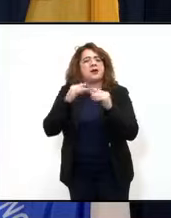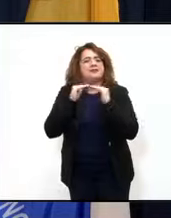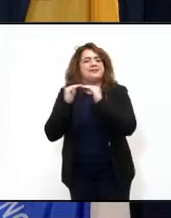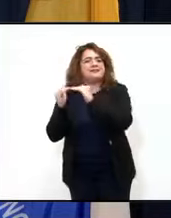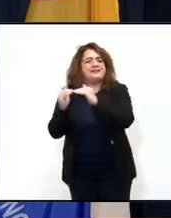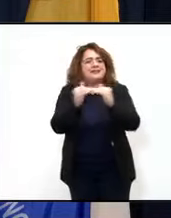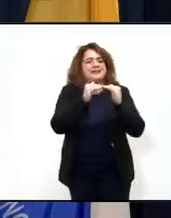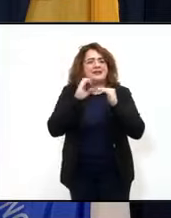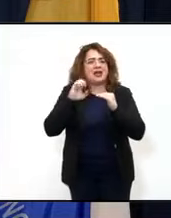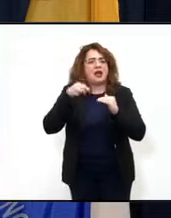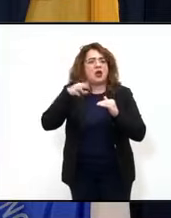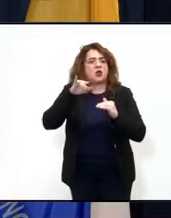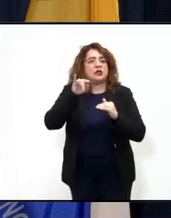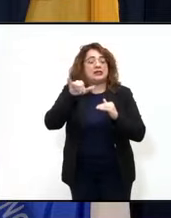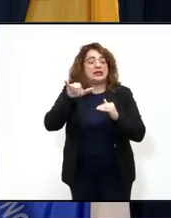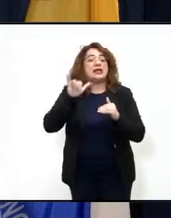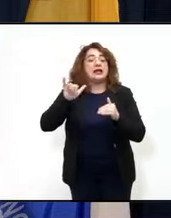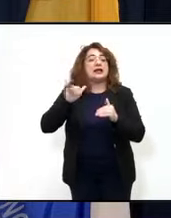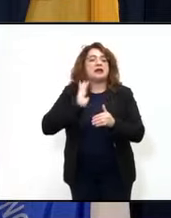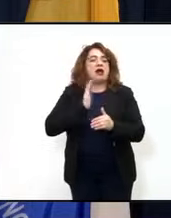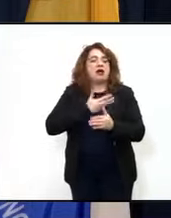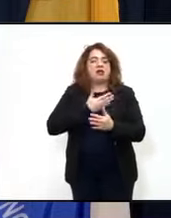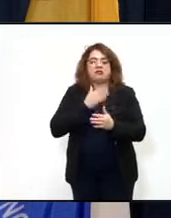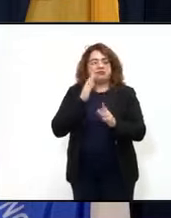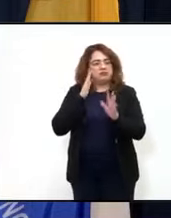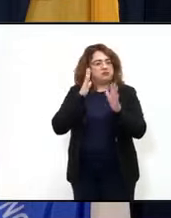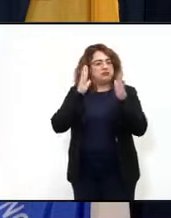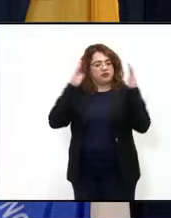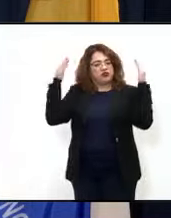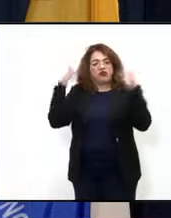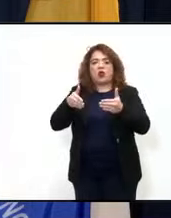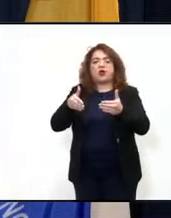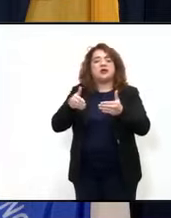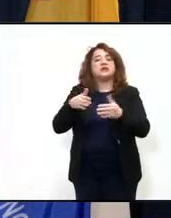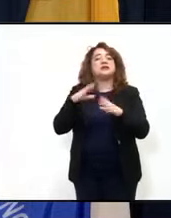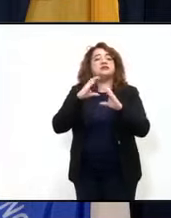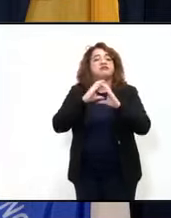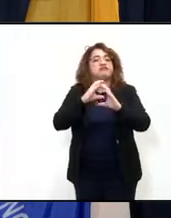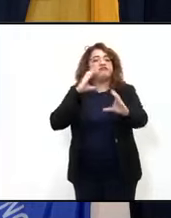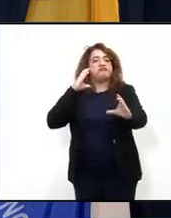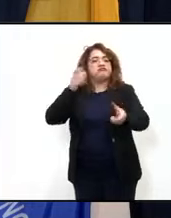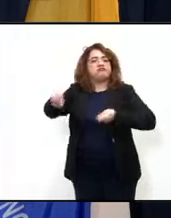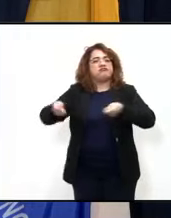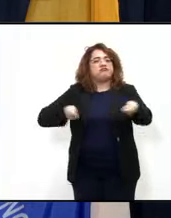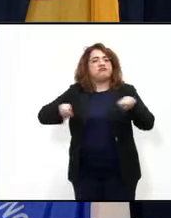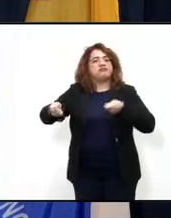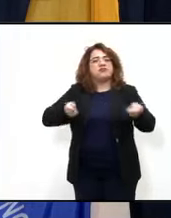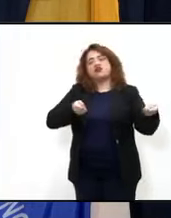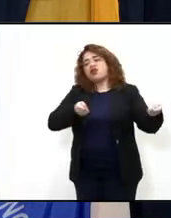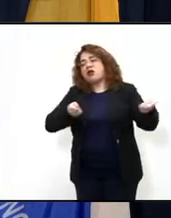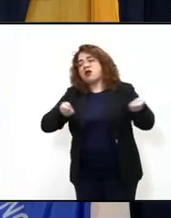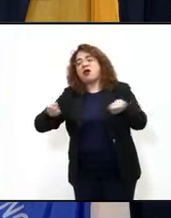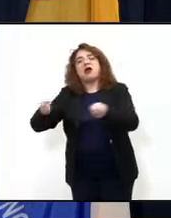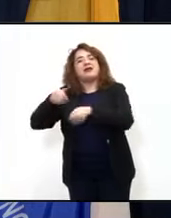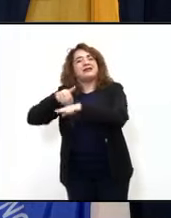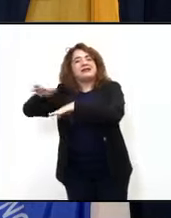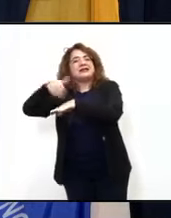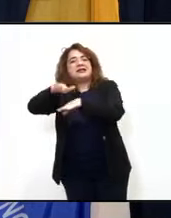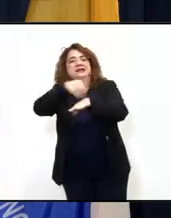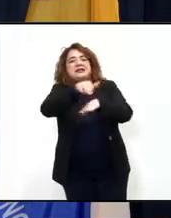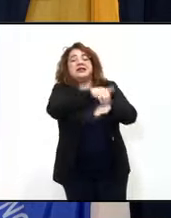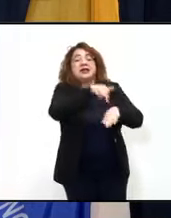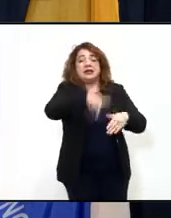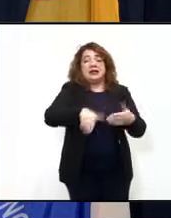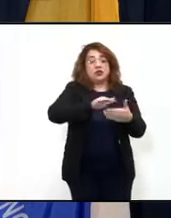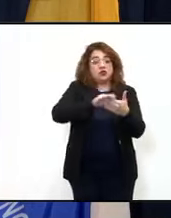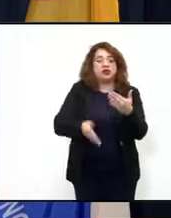we're rolling out the next phase of vaccinations, and that is mobile vaccinations and deployment. So this weekend, we are